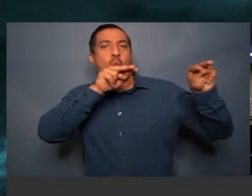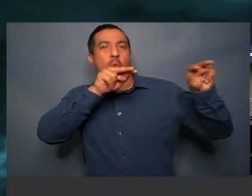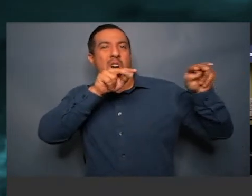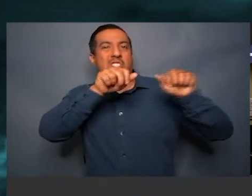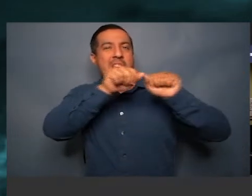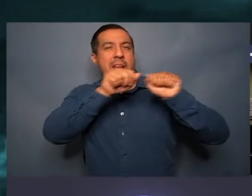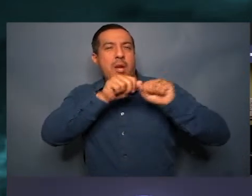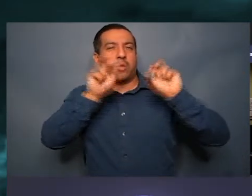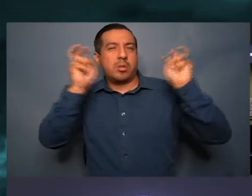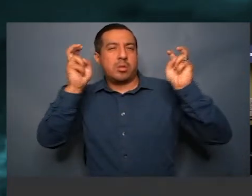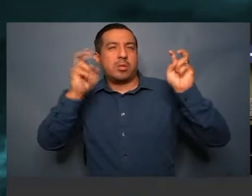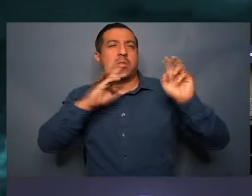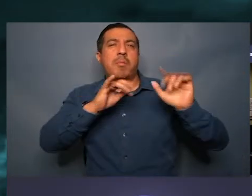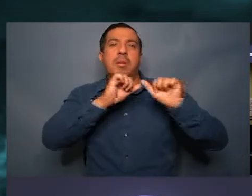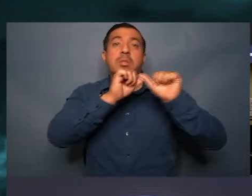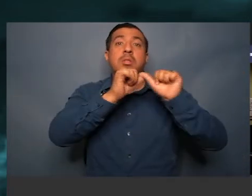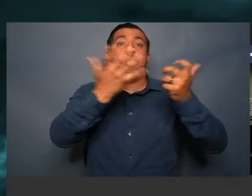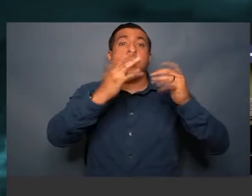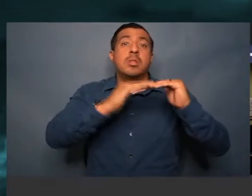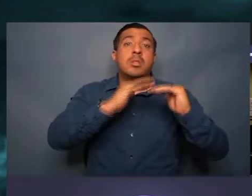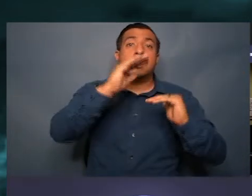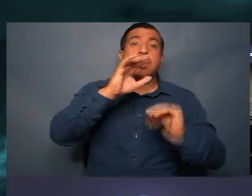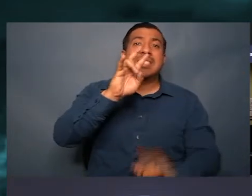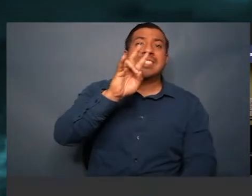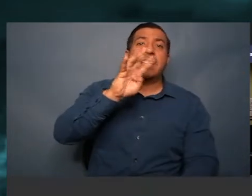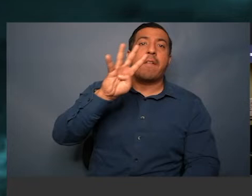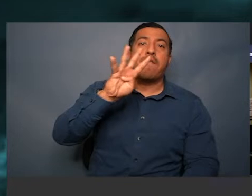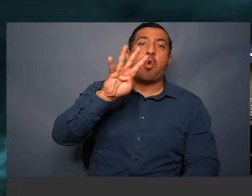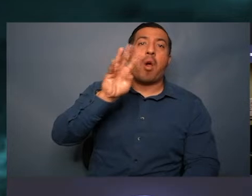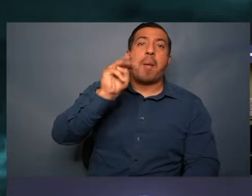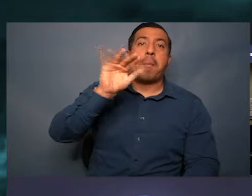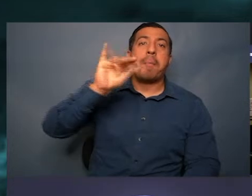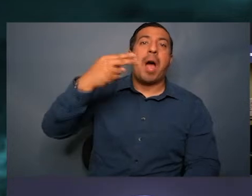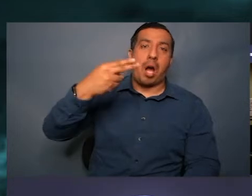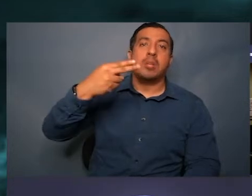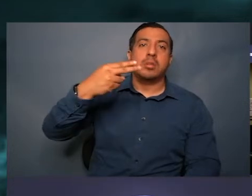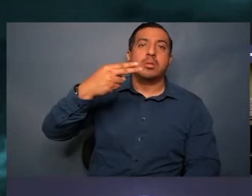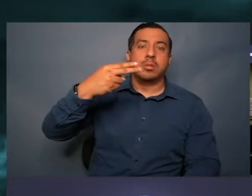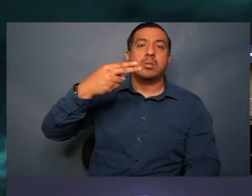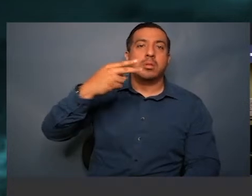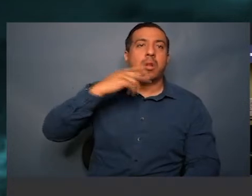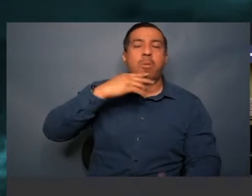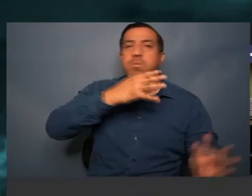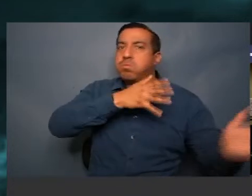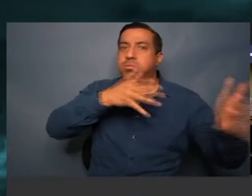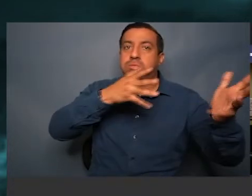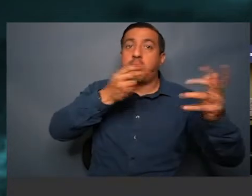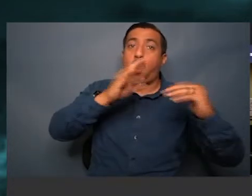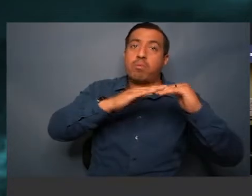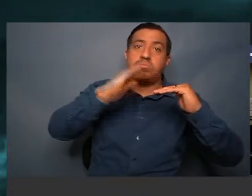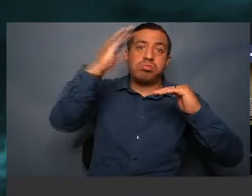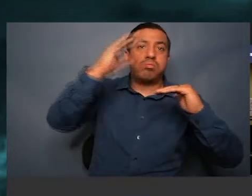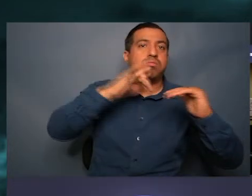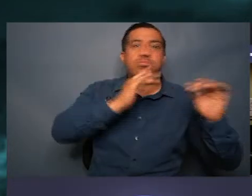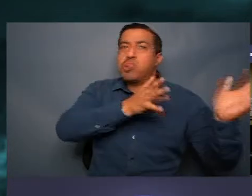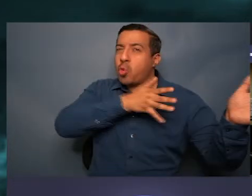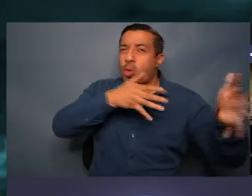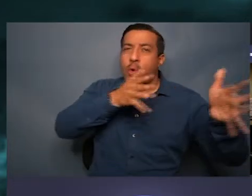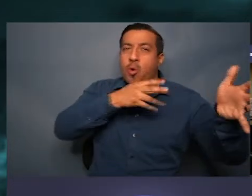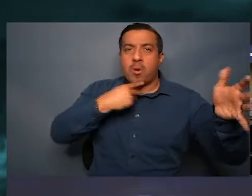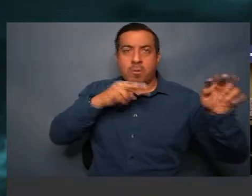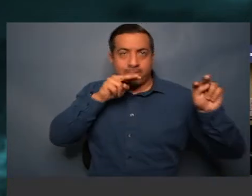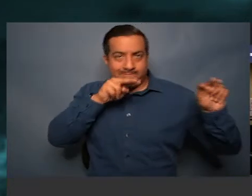we're talking about sustained winds of 74 miles per hour or greater. And I should say, just to add real quick,